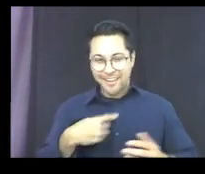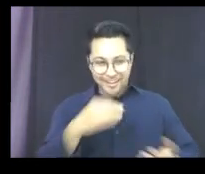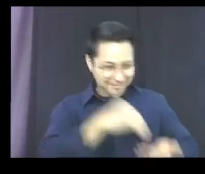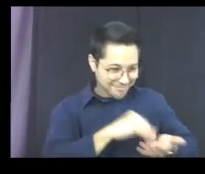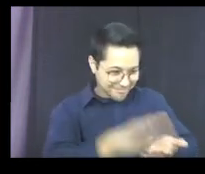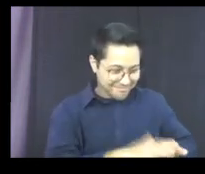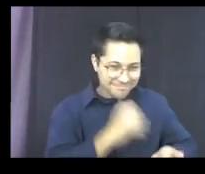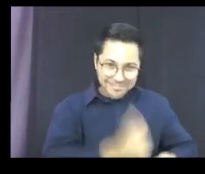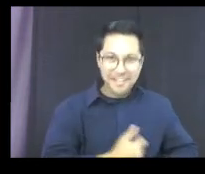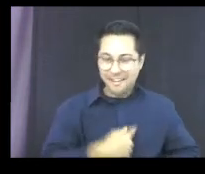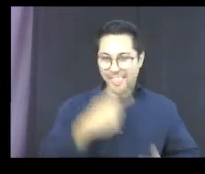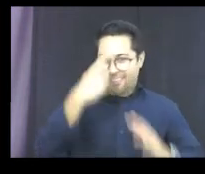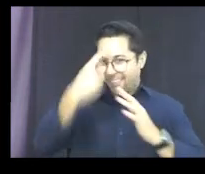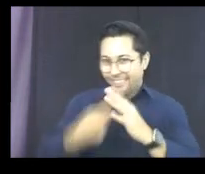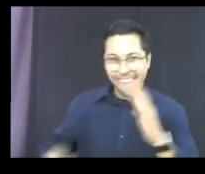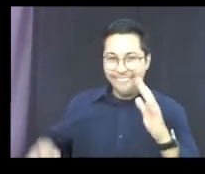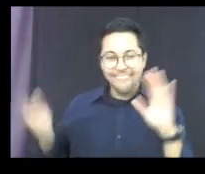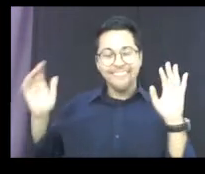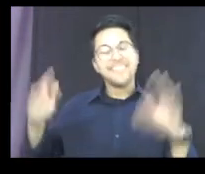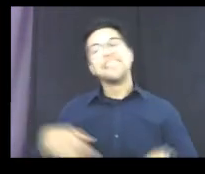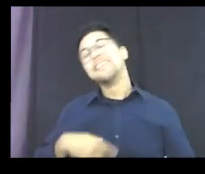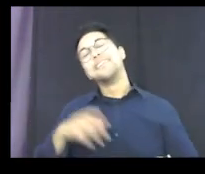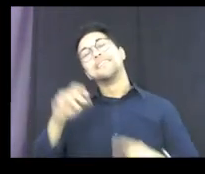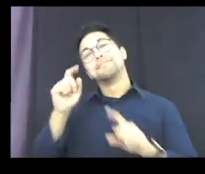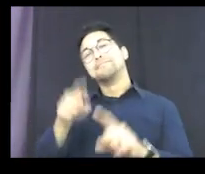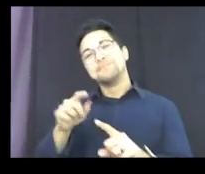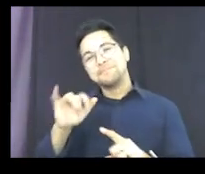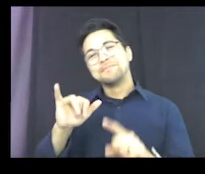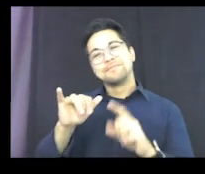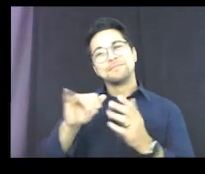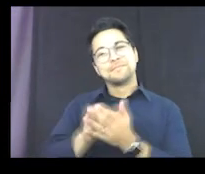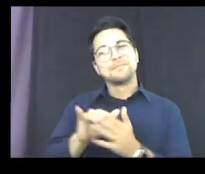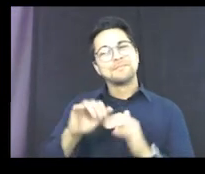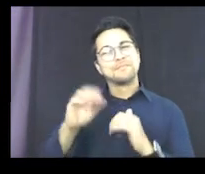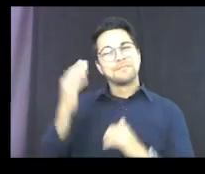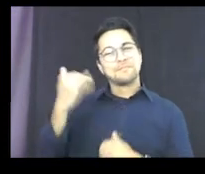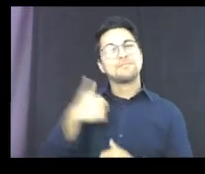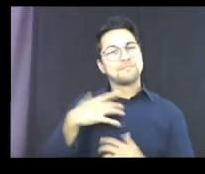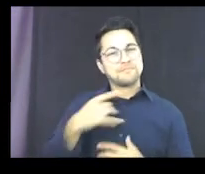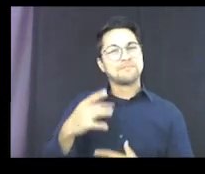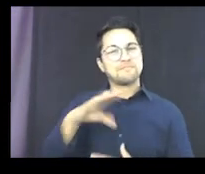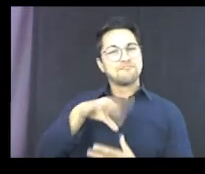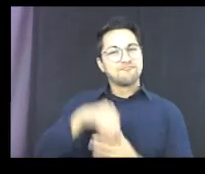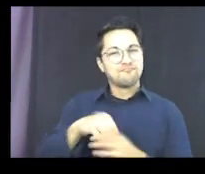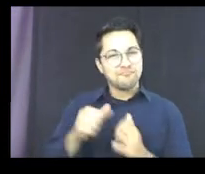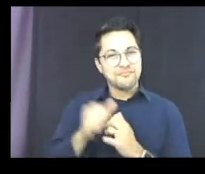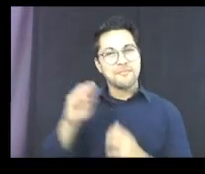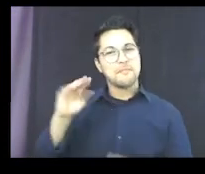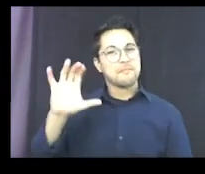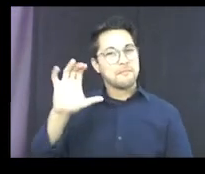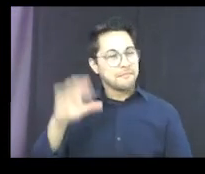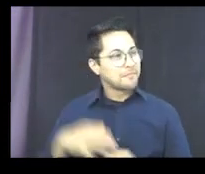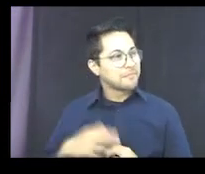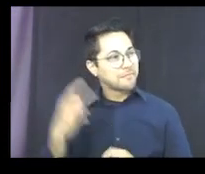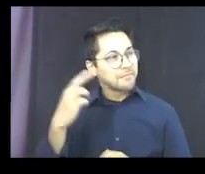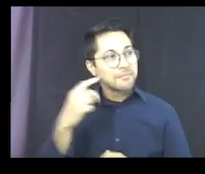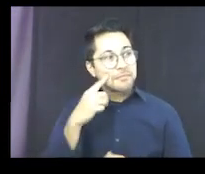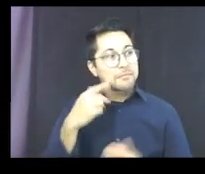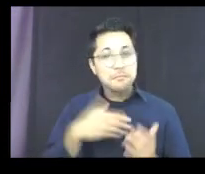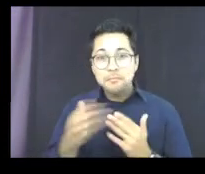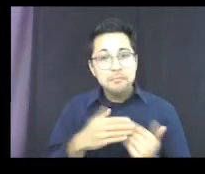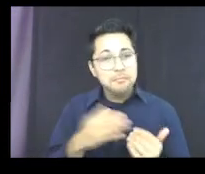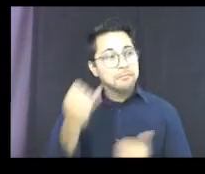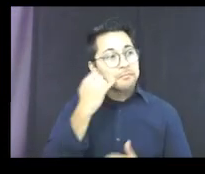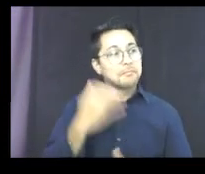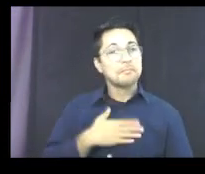away. But yeah, that's basically how I like being a part of MAC, because even if my idea